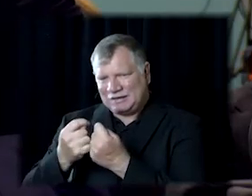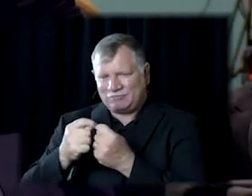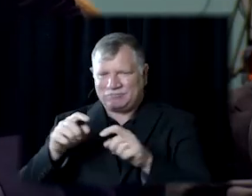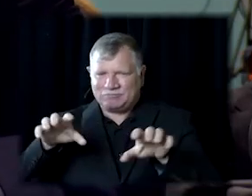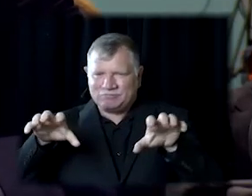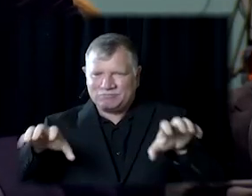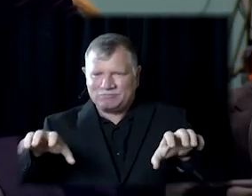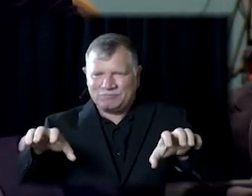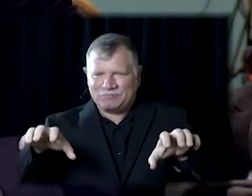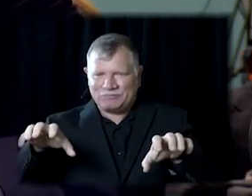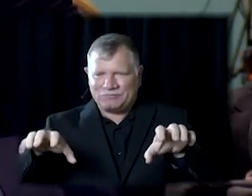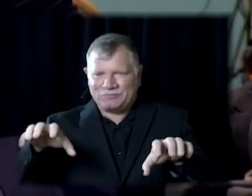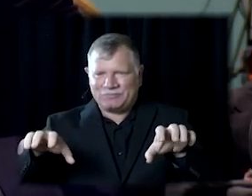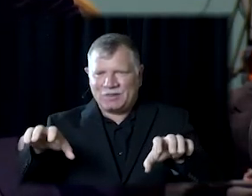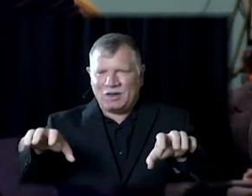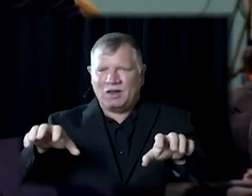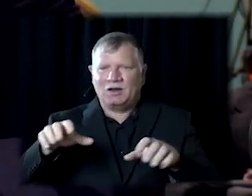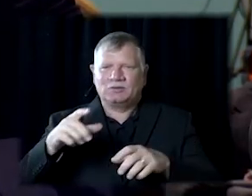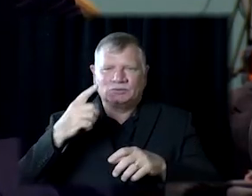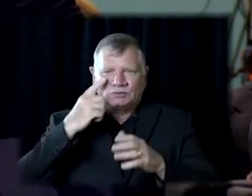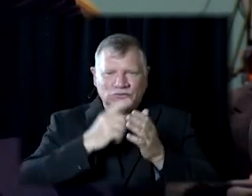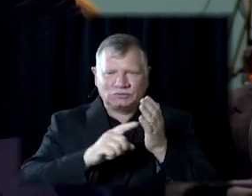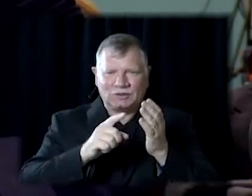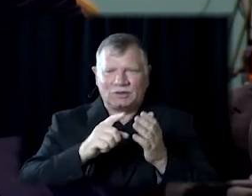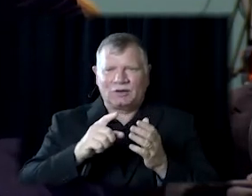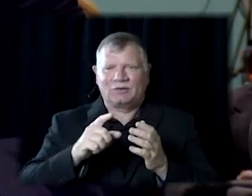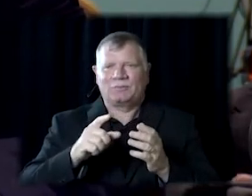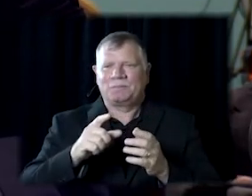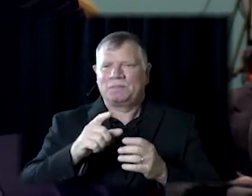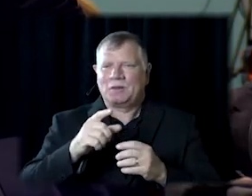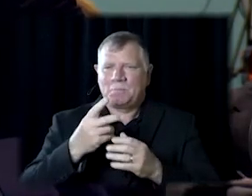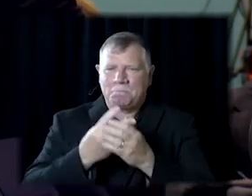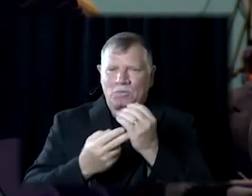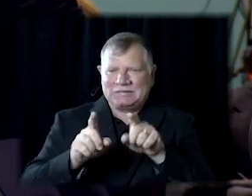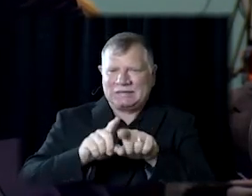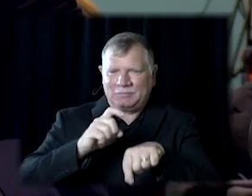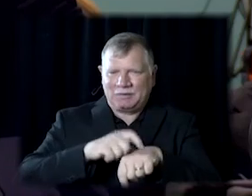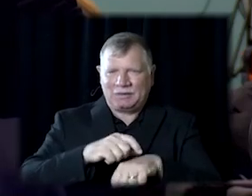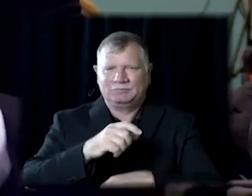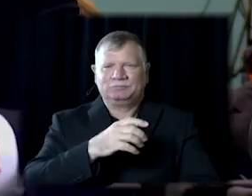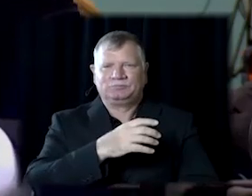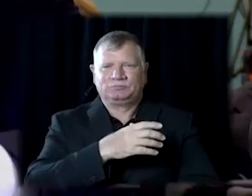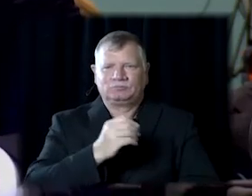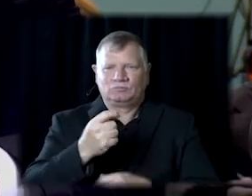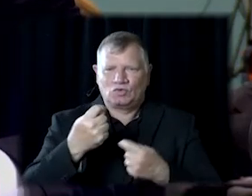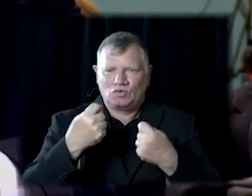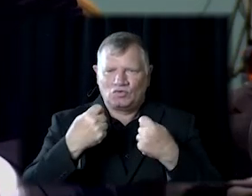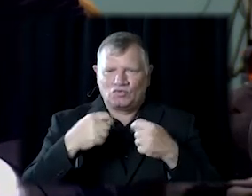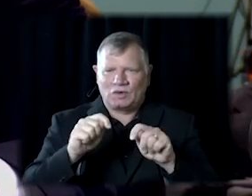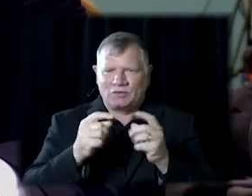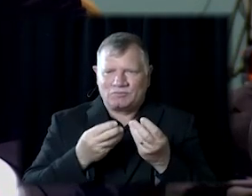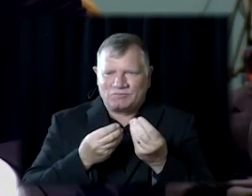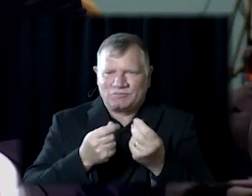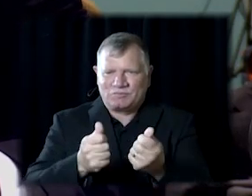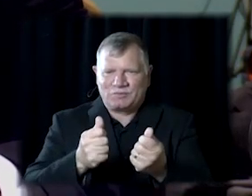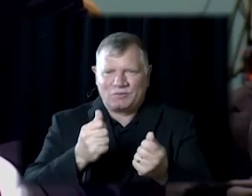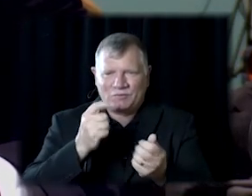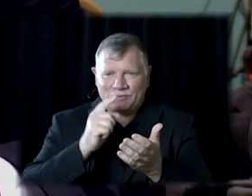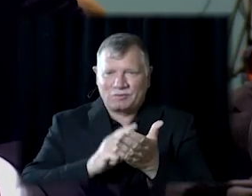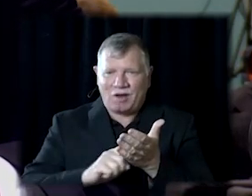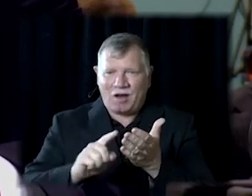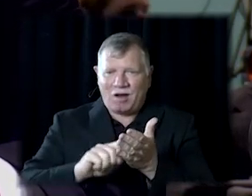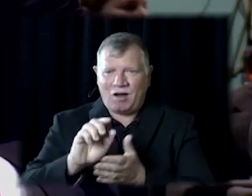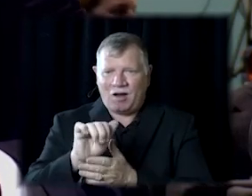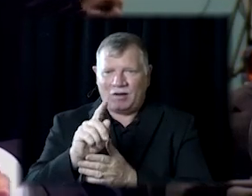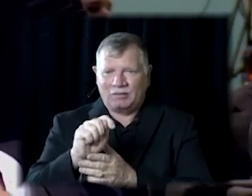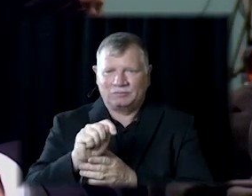done without closing the books of 2017. So we are trying to have two separate work streams on audit. It's not easy,